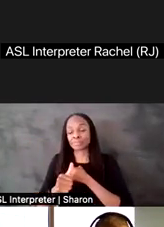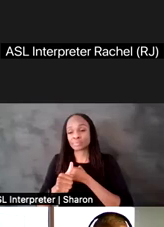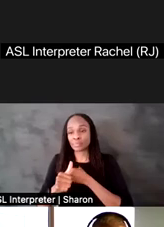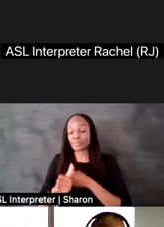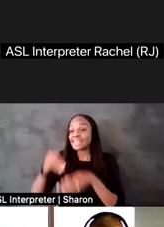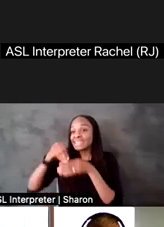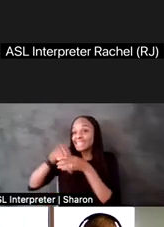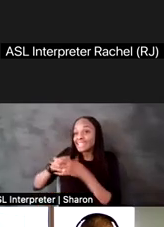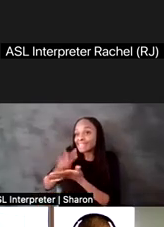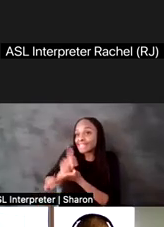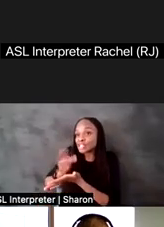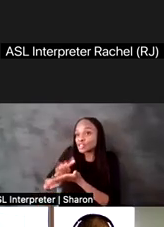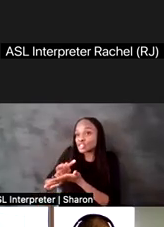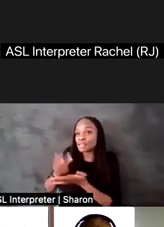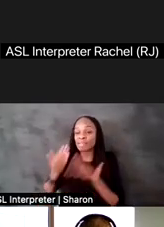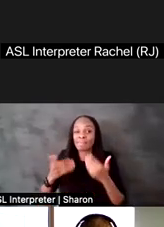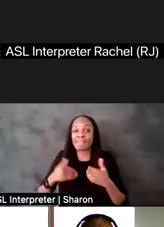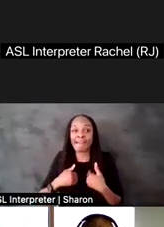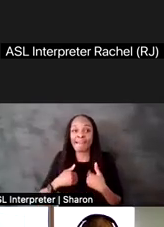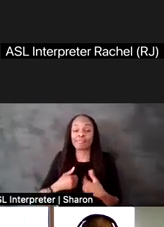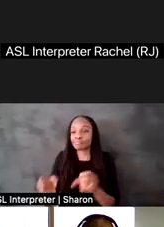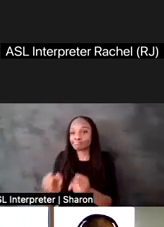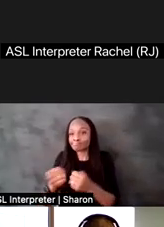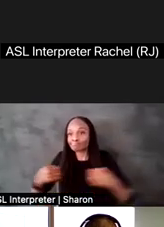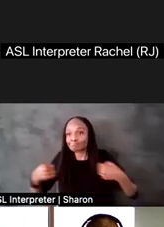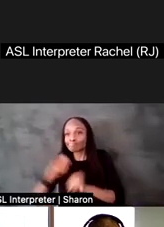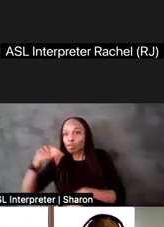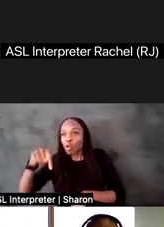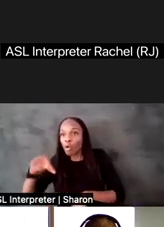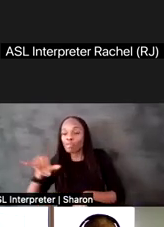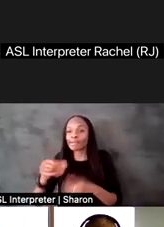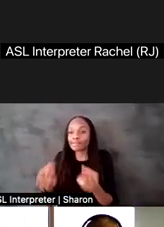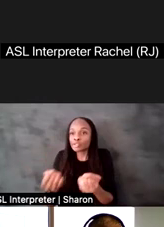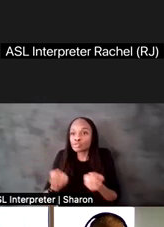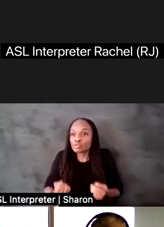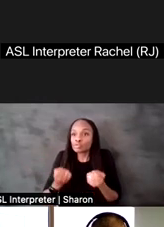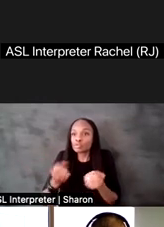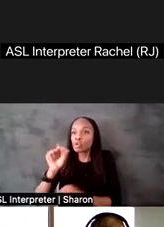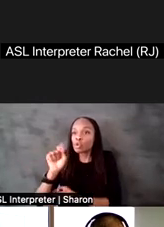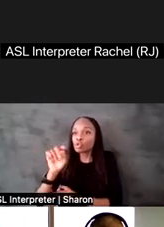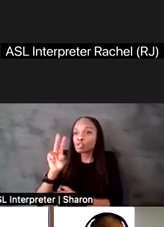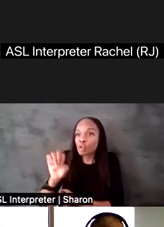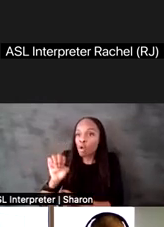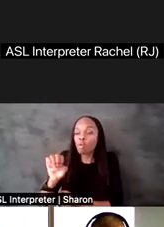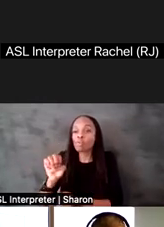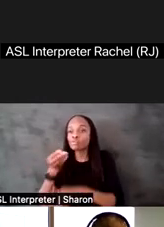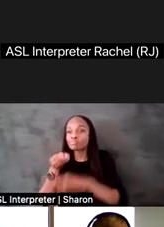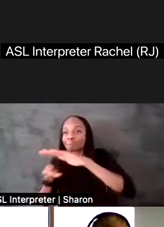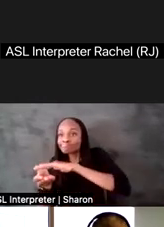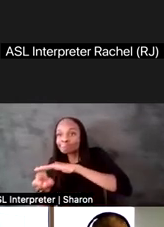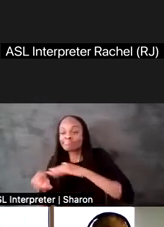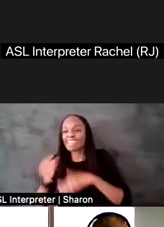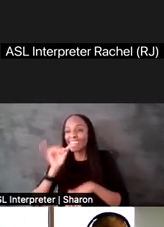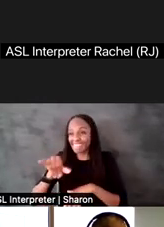kitchen, you probably got cabinets below where you have maybe like a stove and oven next to it. Those appliances, of course, should